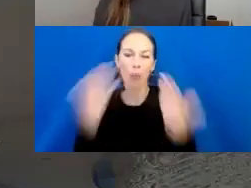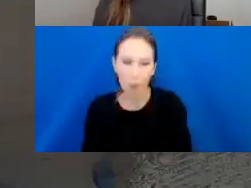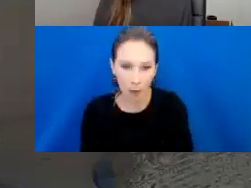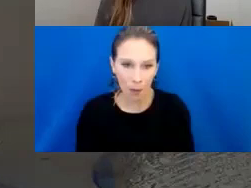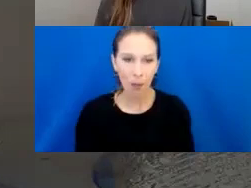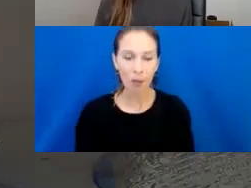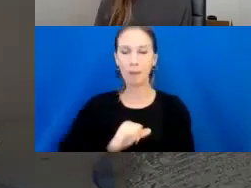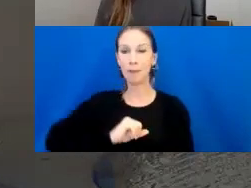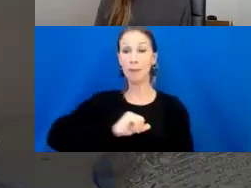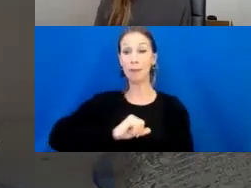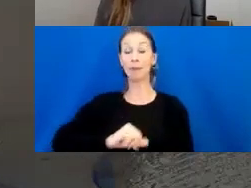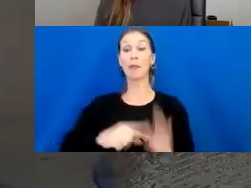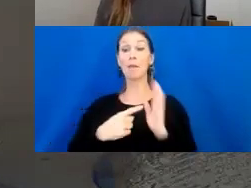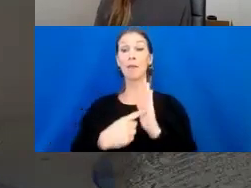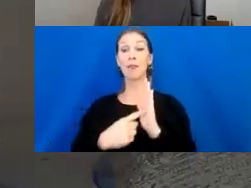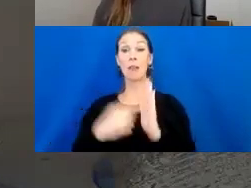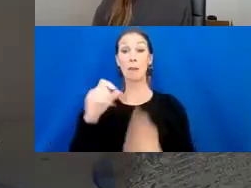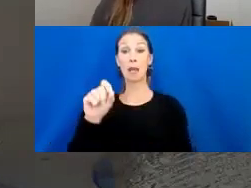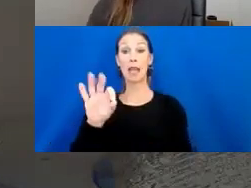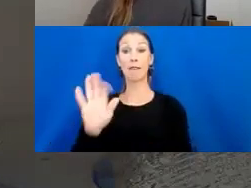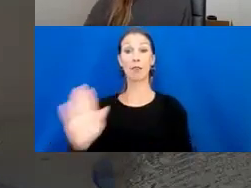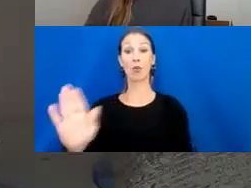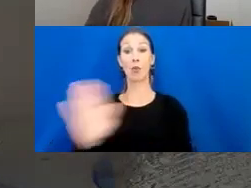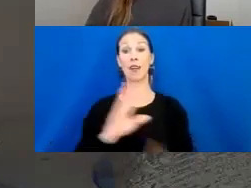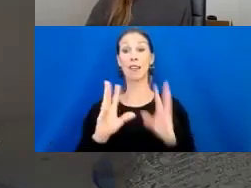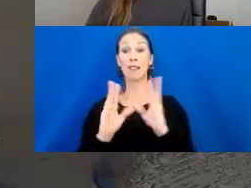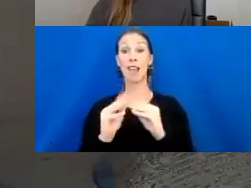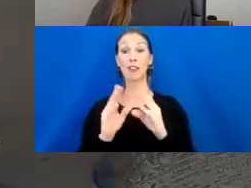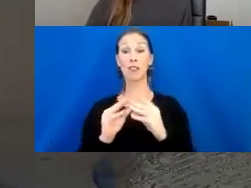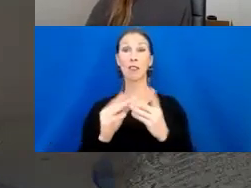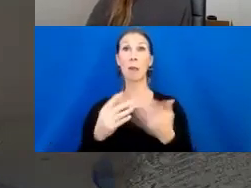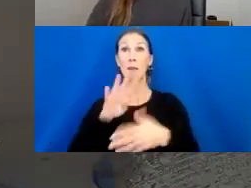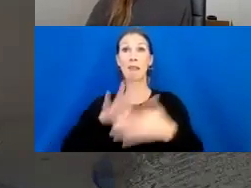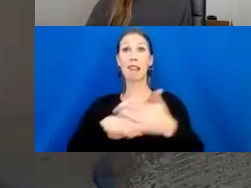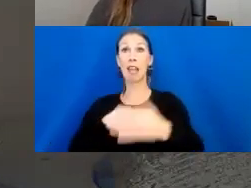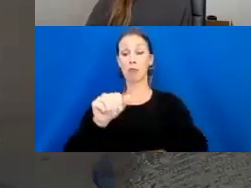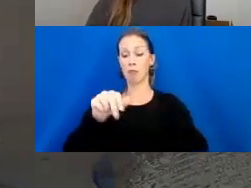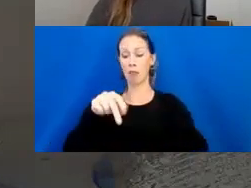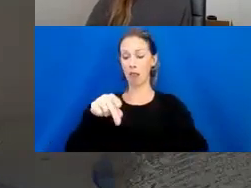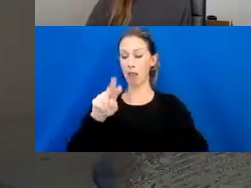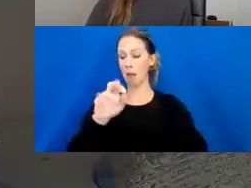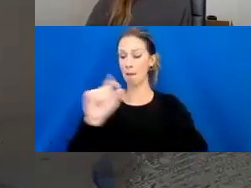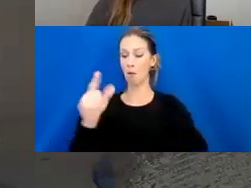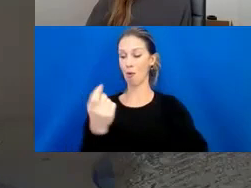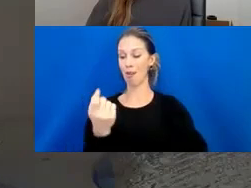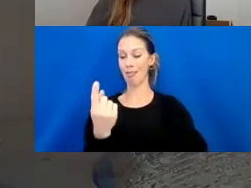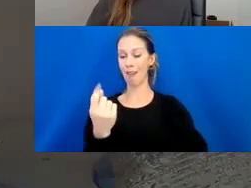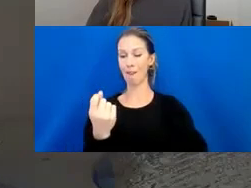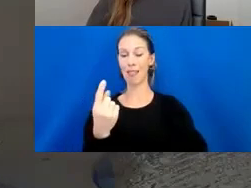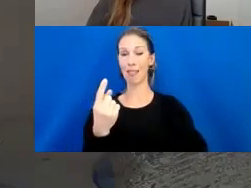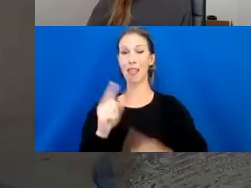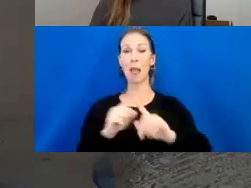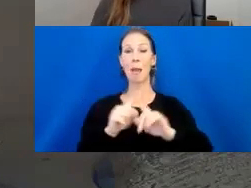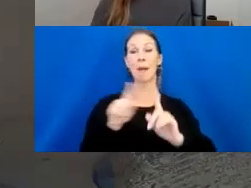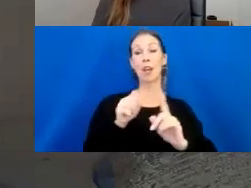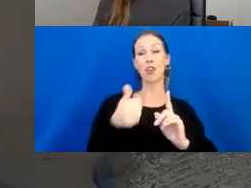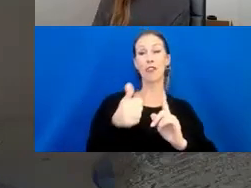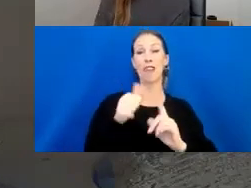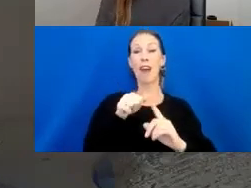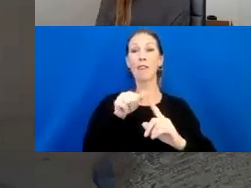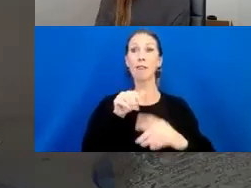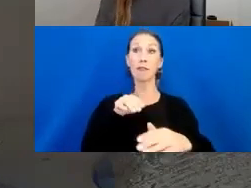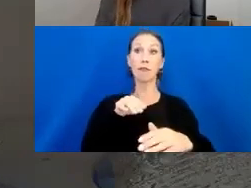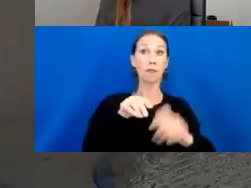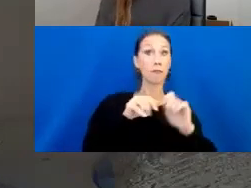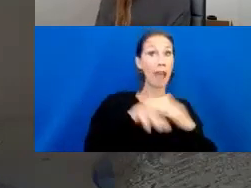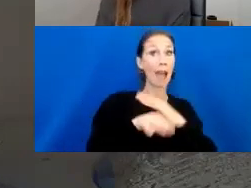if, for example, your session is on the 11th and you're in the platform on the 8th or 9th or 10th,